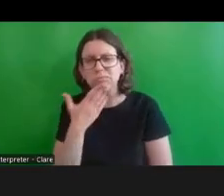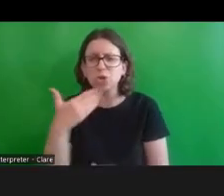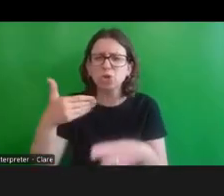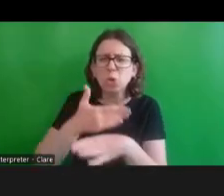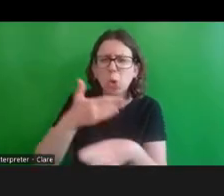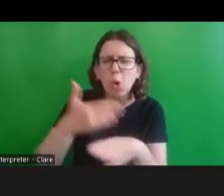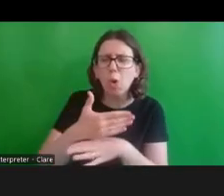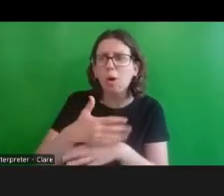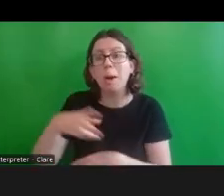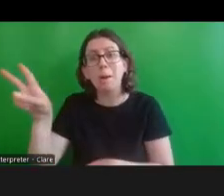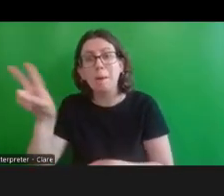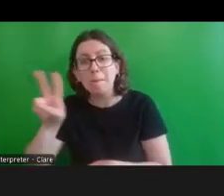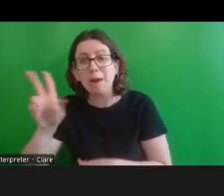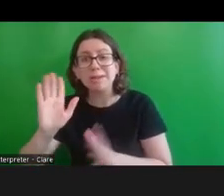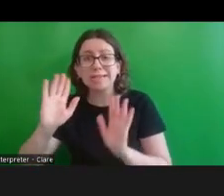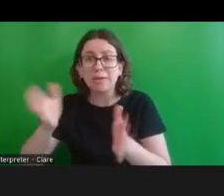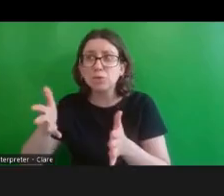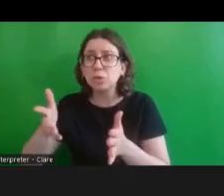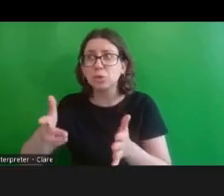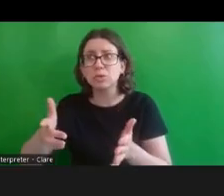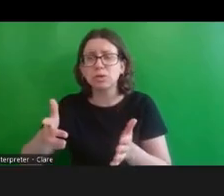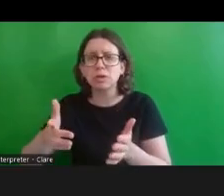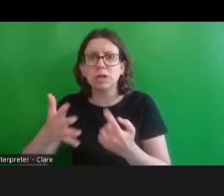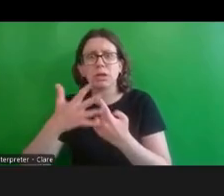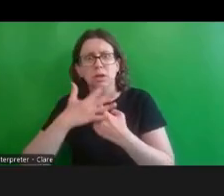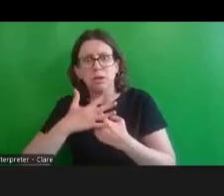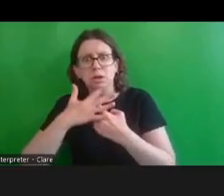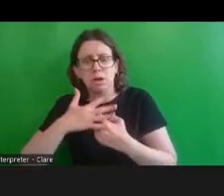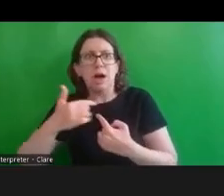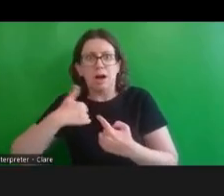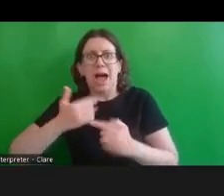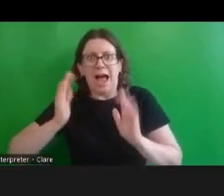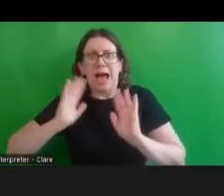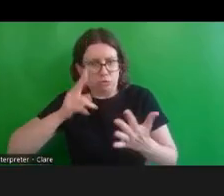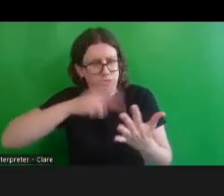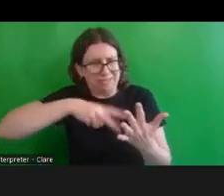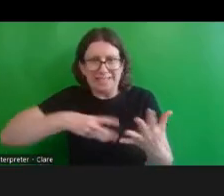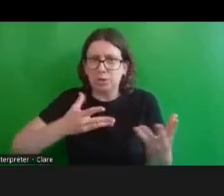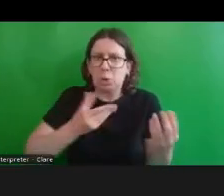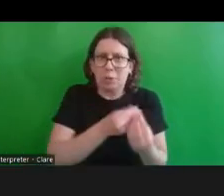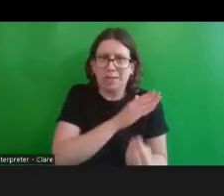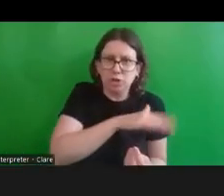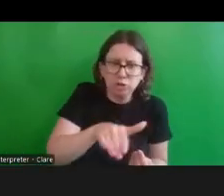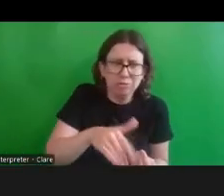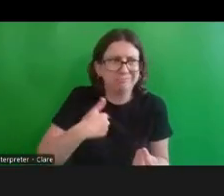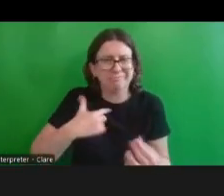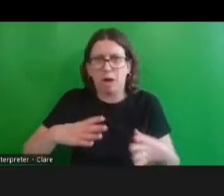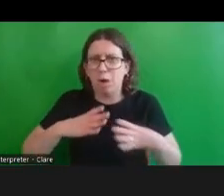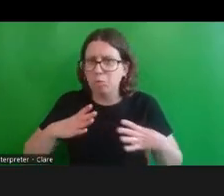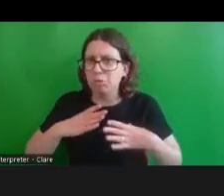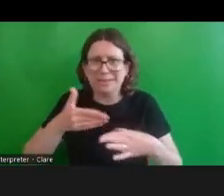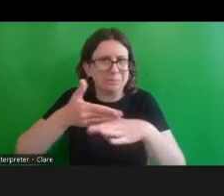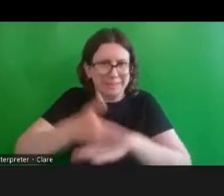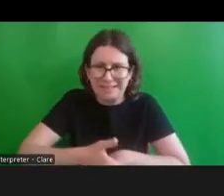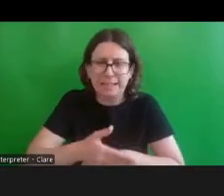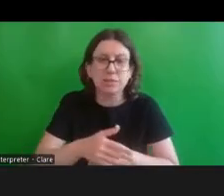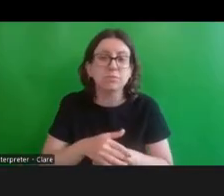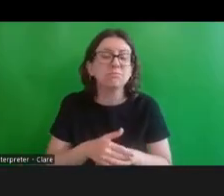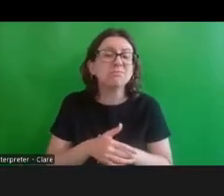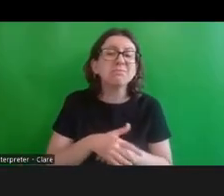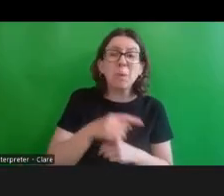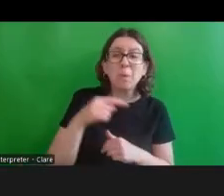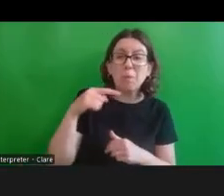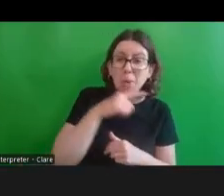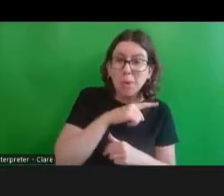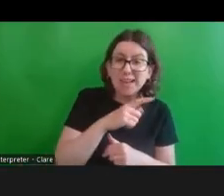as a chore in terms of the pressures to have to read to their children when they're in already busy lives. For boys aged 10 to 16, it's